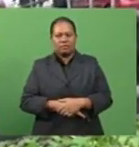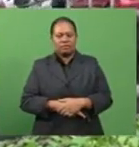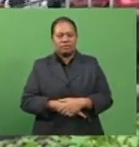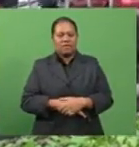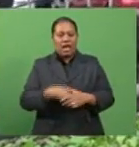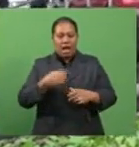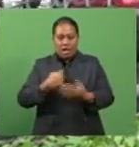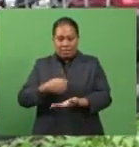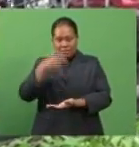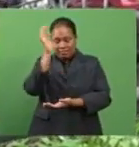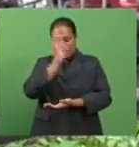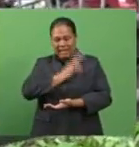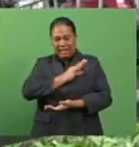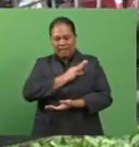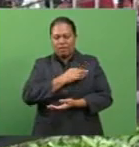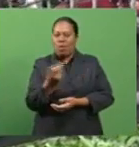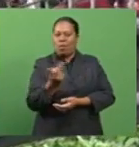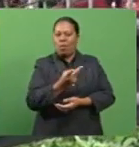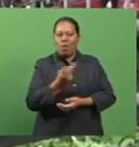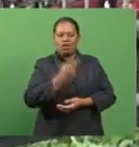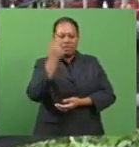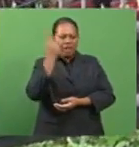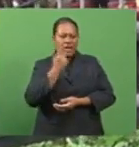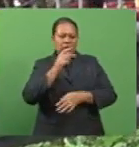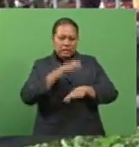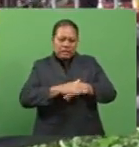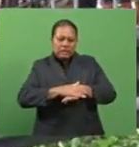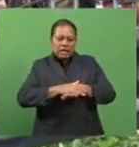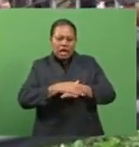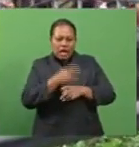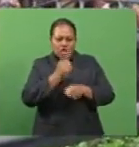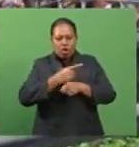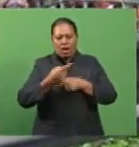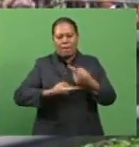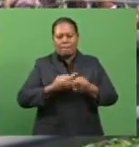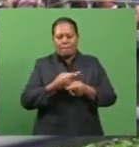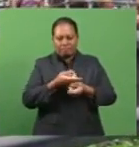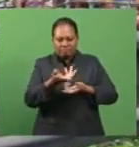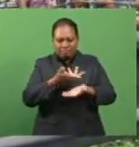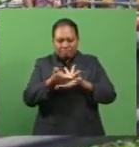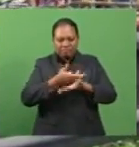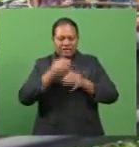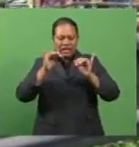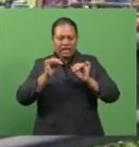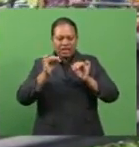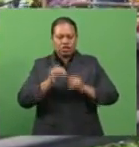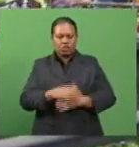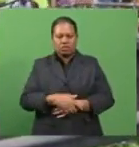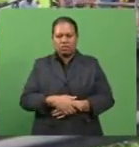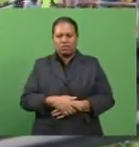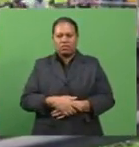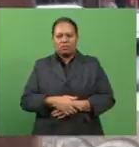I believe both mom and dad needs to sit and talk about the issues rather than resorting to violence.